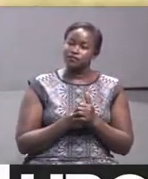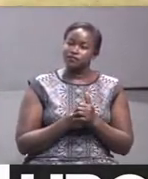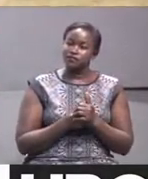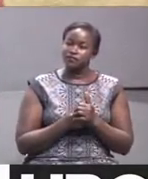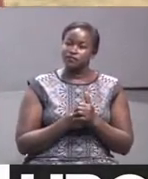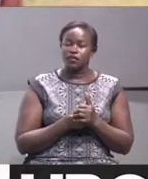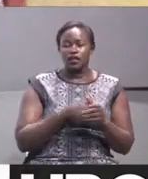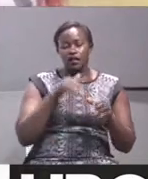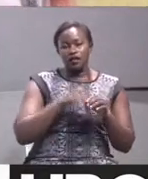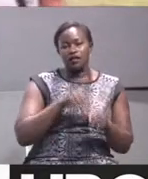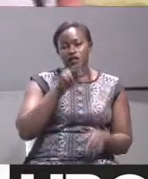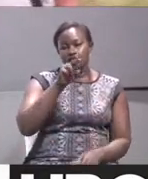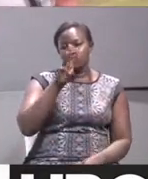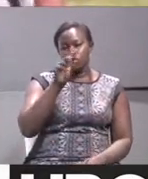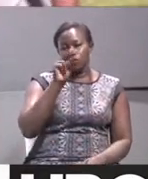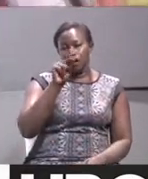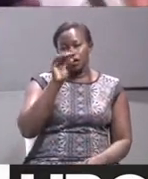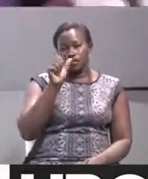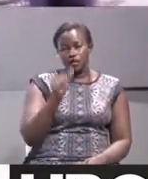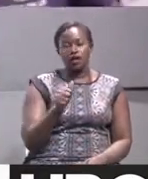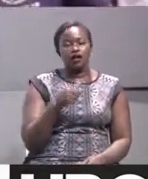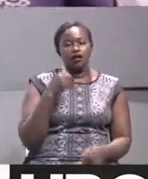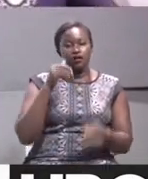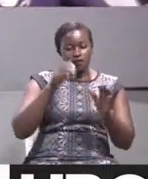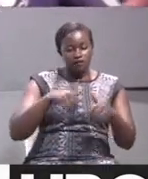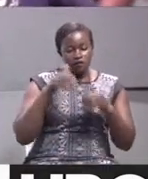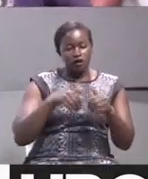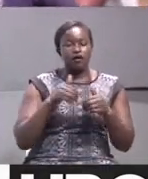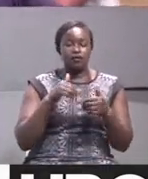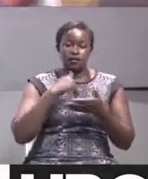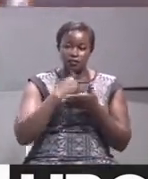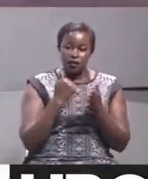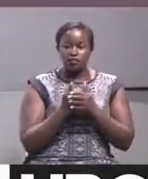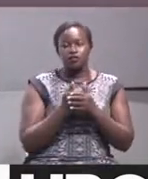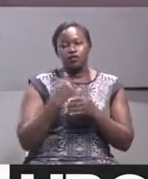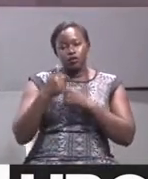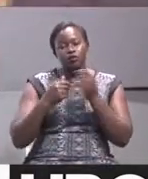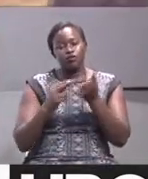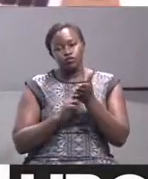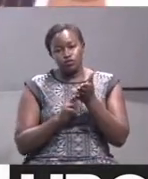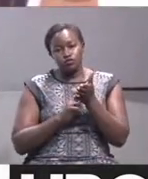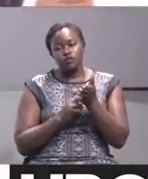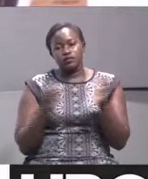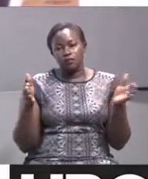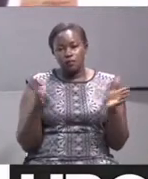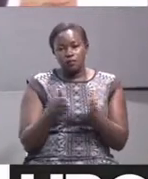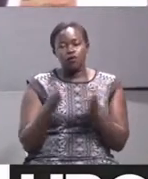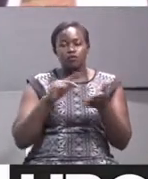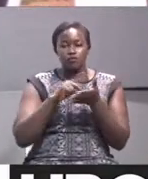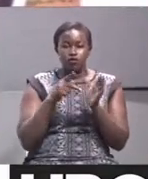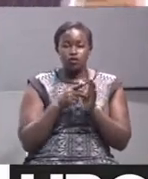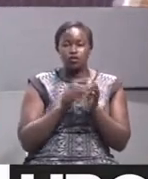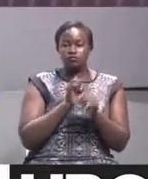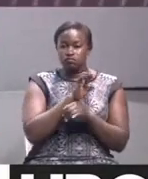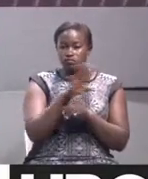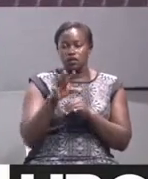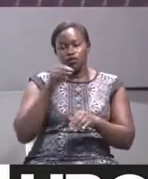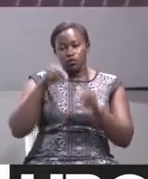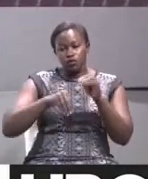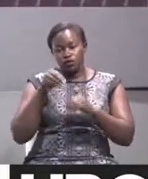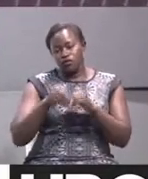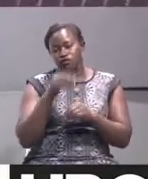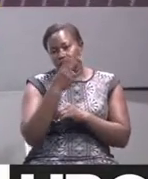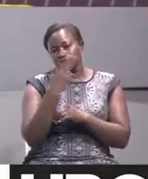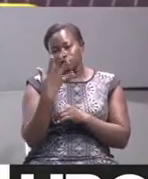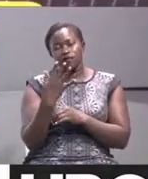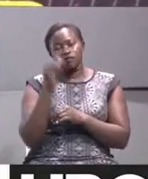In Kwania, the production department is promoting the use of small-scale irrigation system where farmers contribute 25% and government